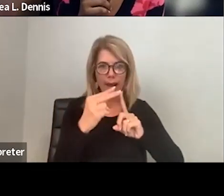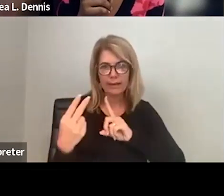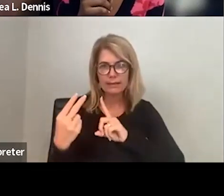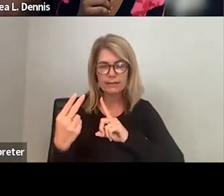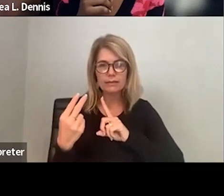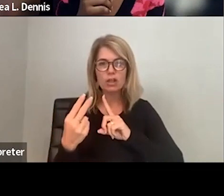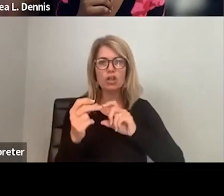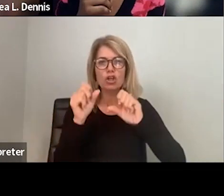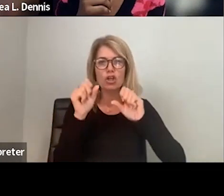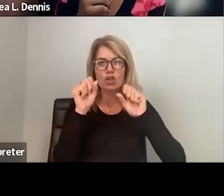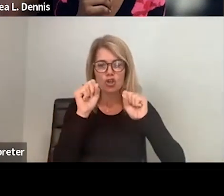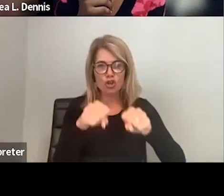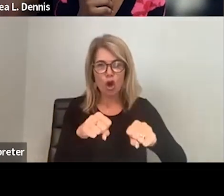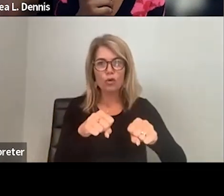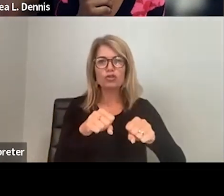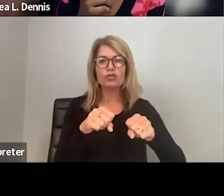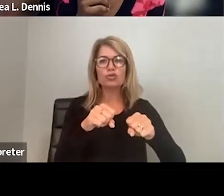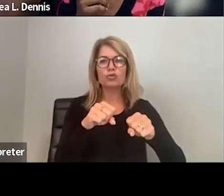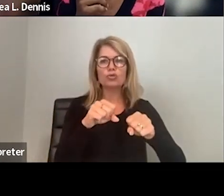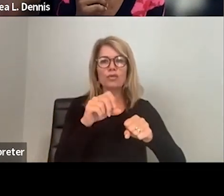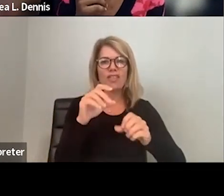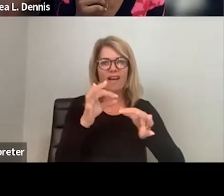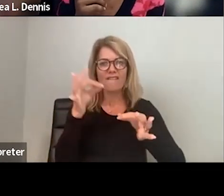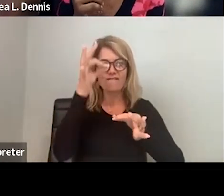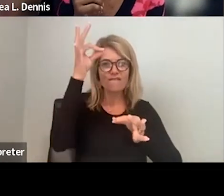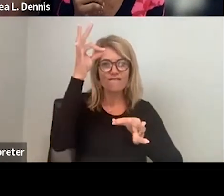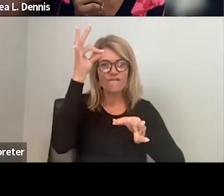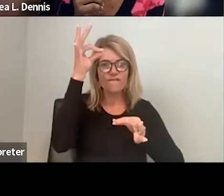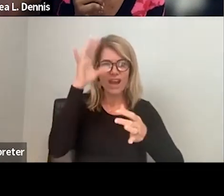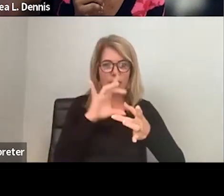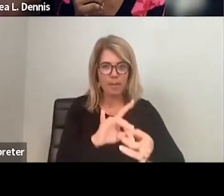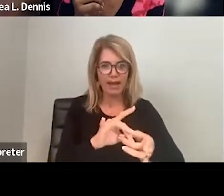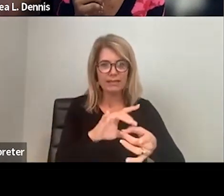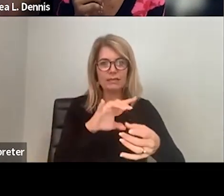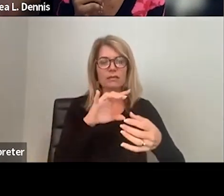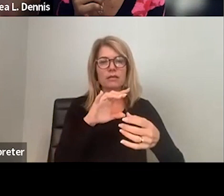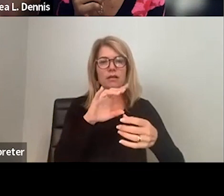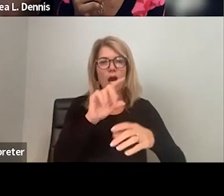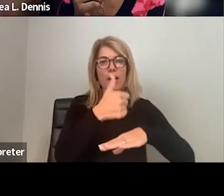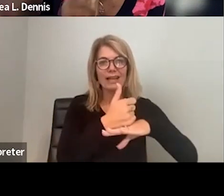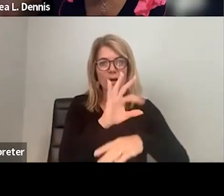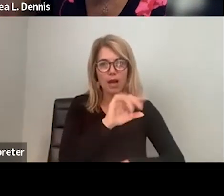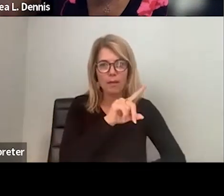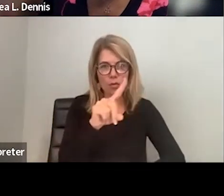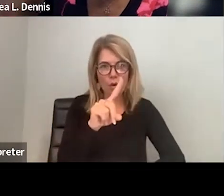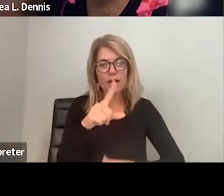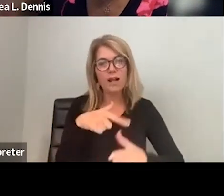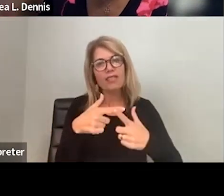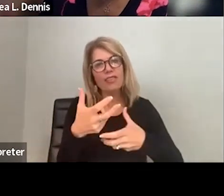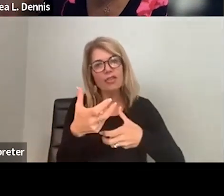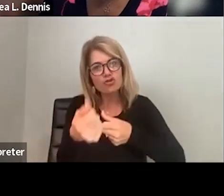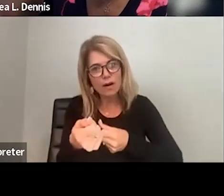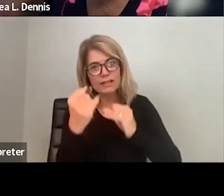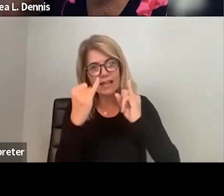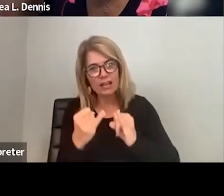faith-based community, and you could speak to the faith-based individuals about 911 implementation. They are then trusted individuals by